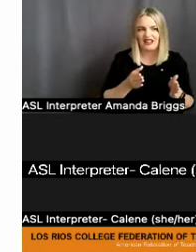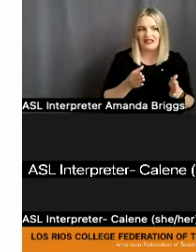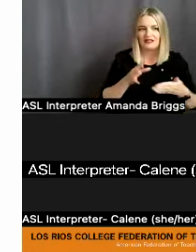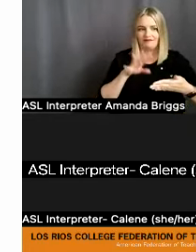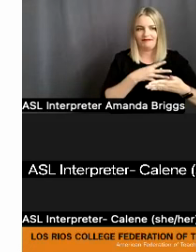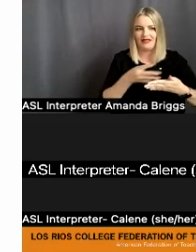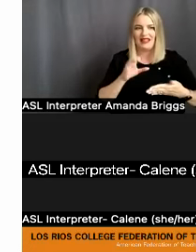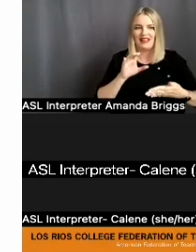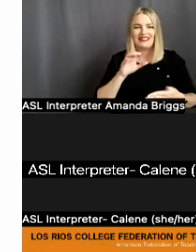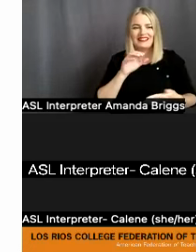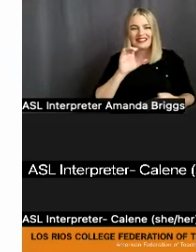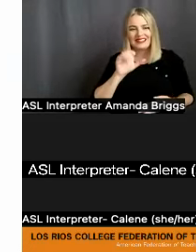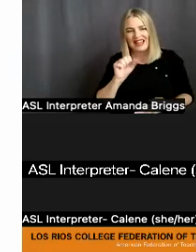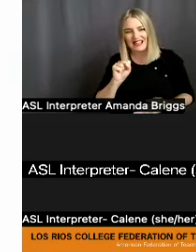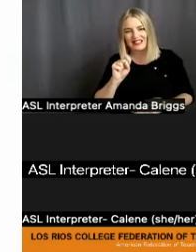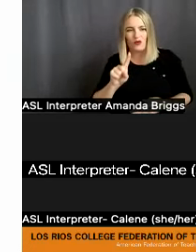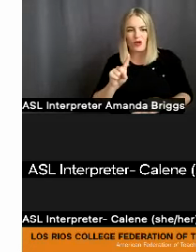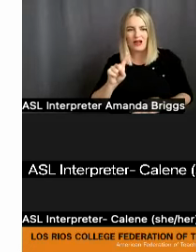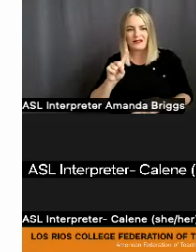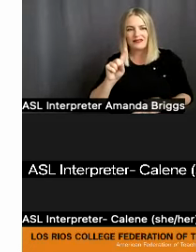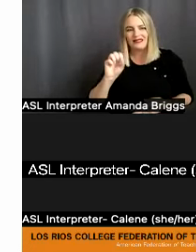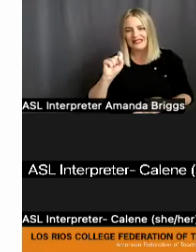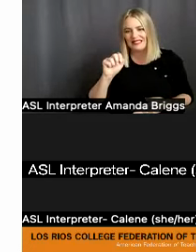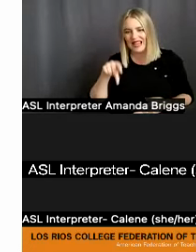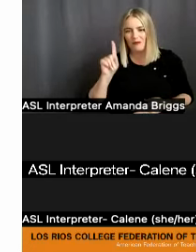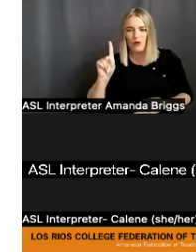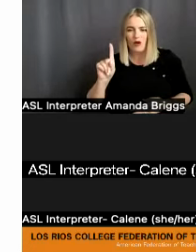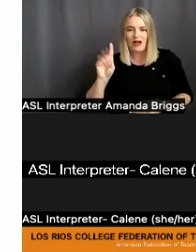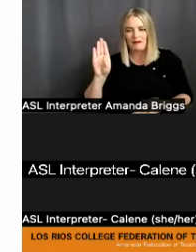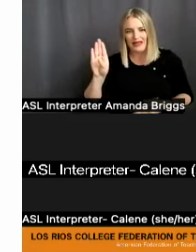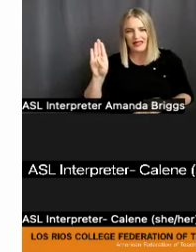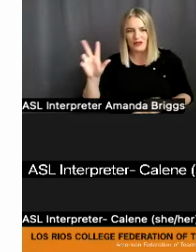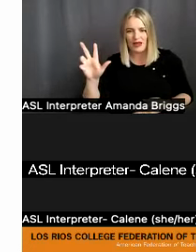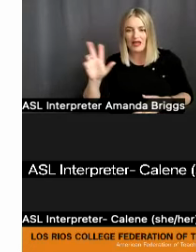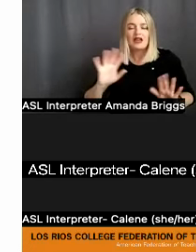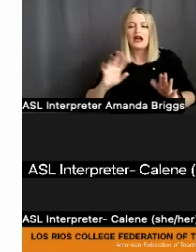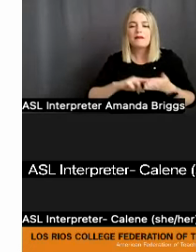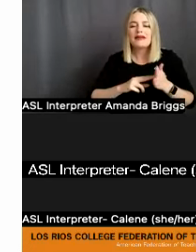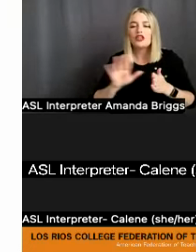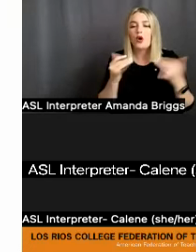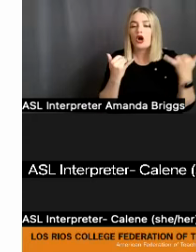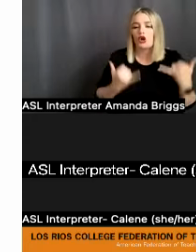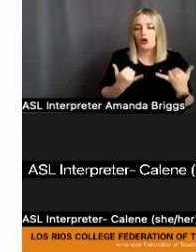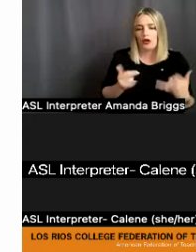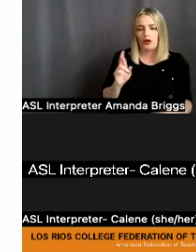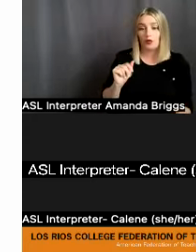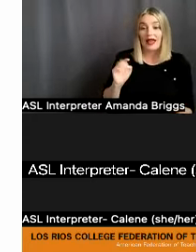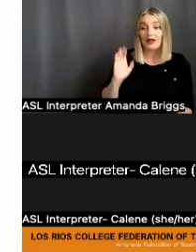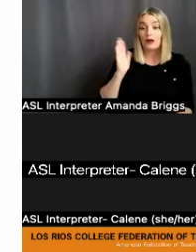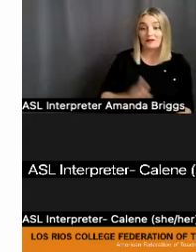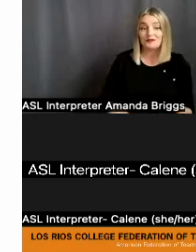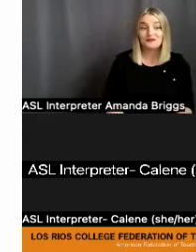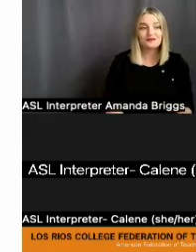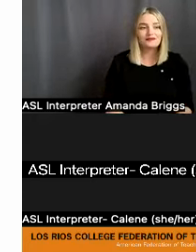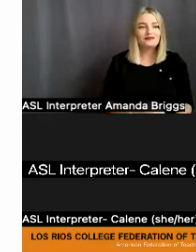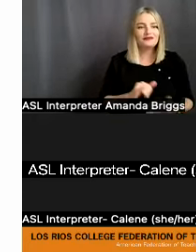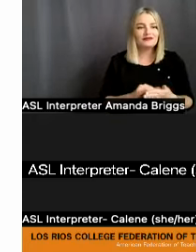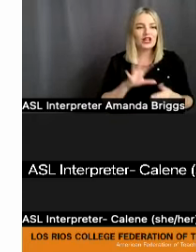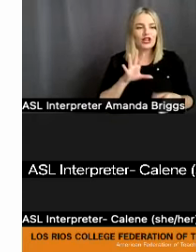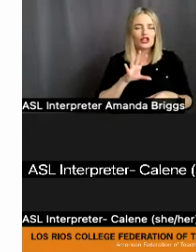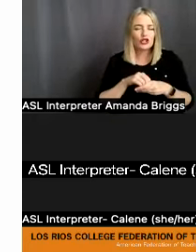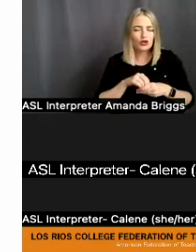class one, step one on the B3 schedule. So we're going to get you paid at your current rate. It currently includes serving as a senator, but